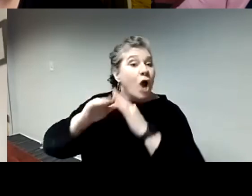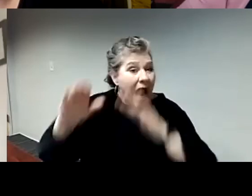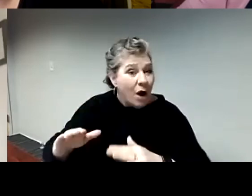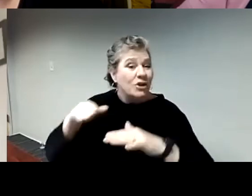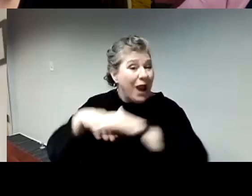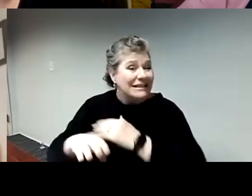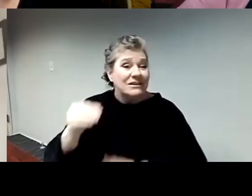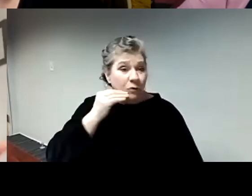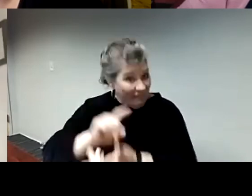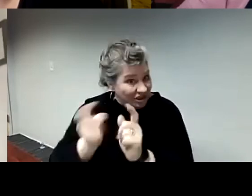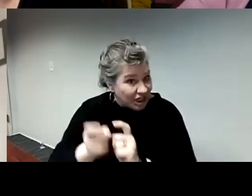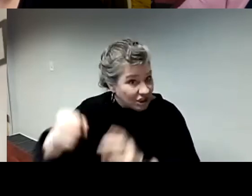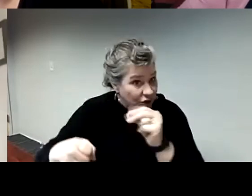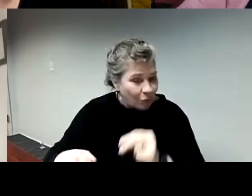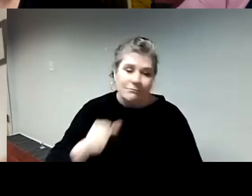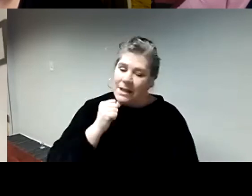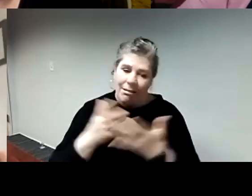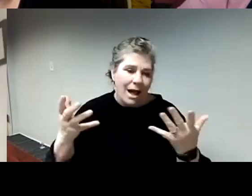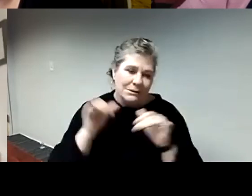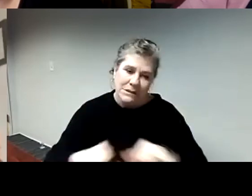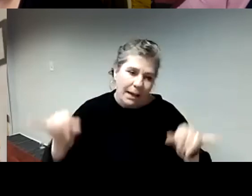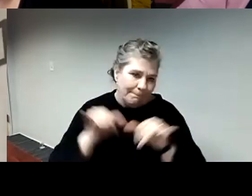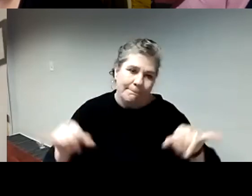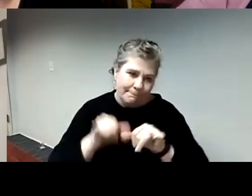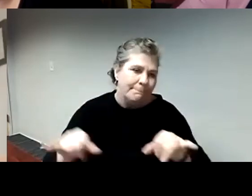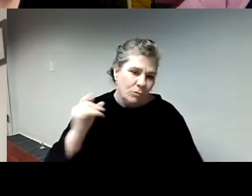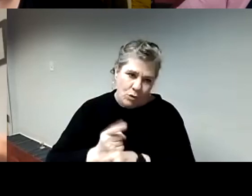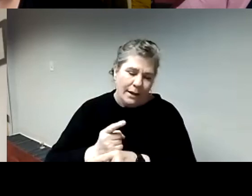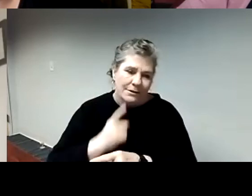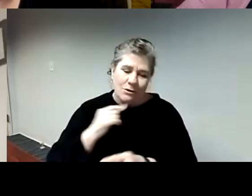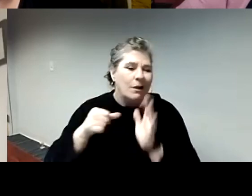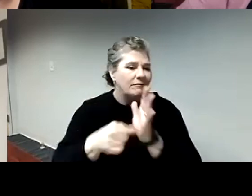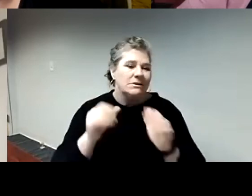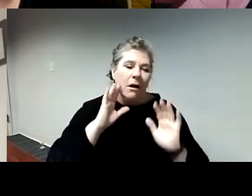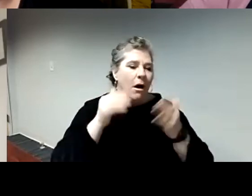to food? Likely not a lot, because again, so much of that emphasis is